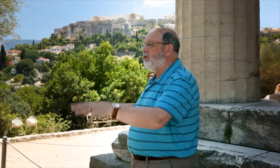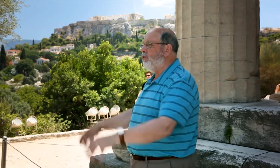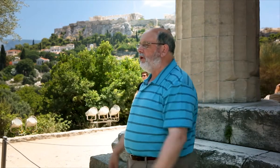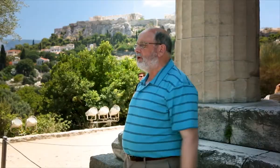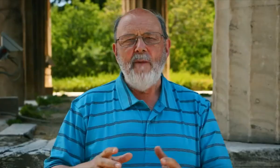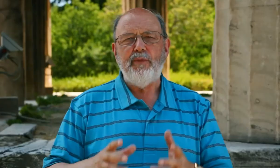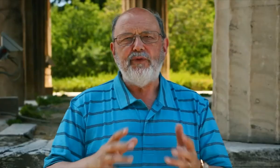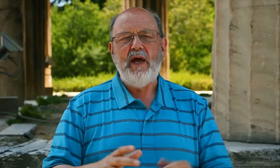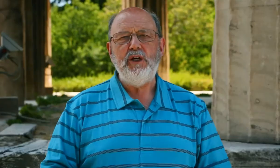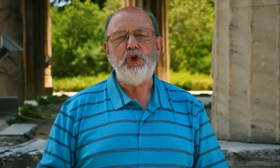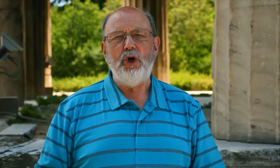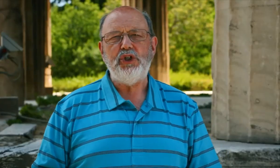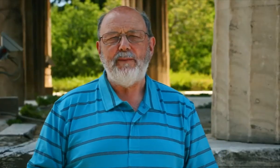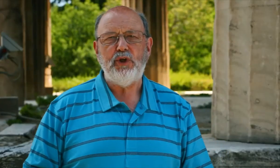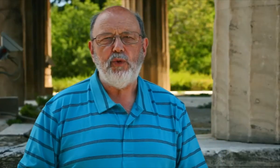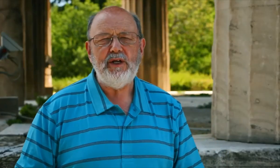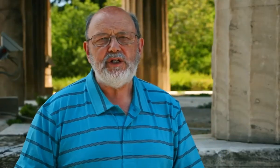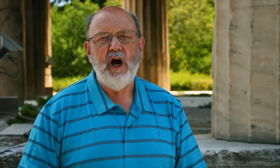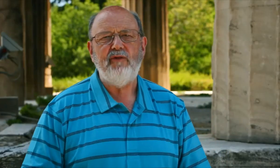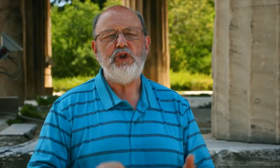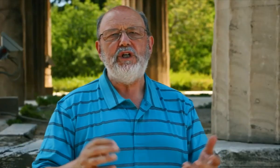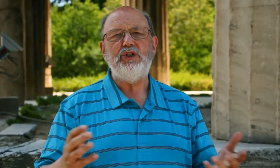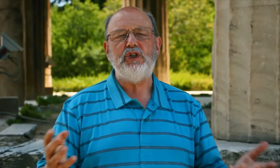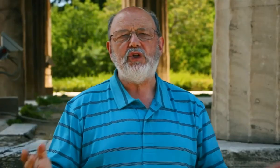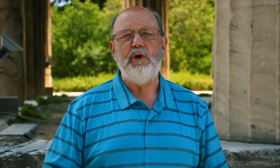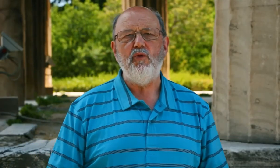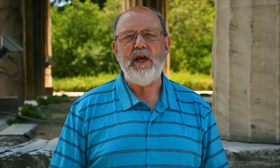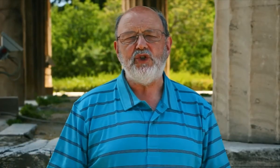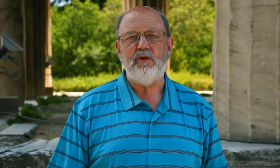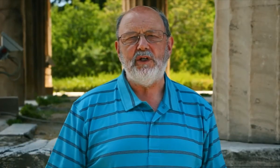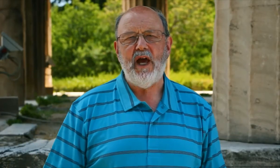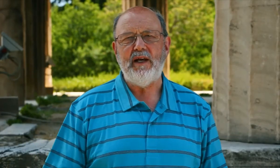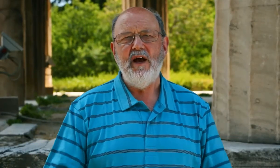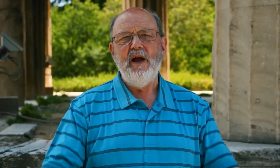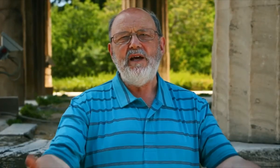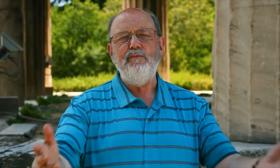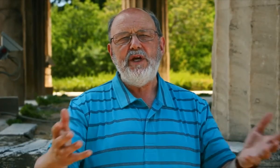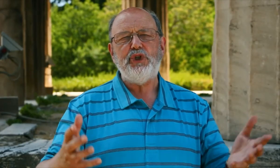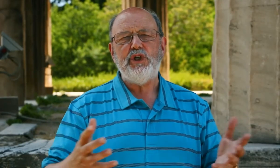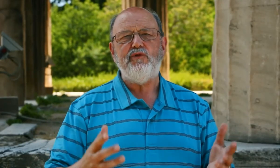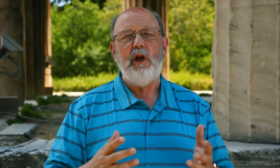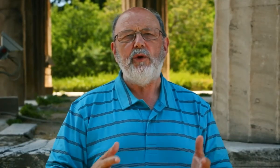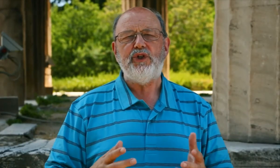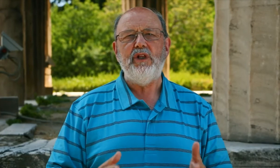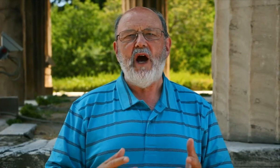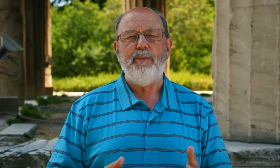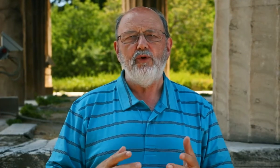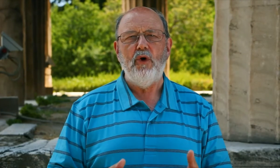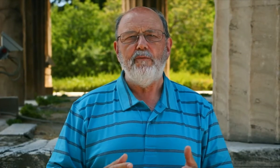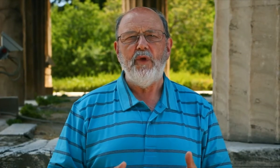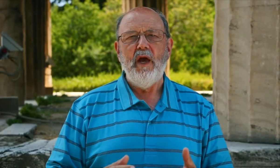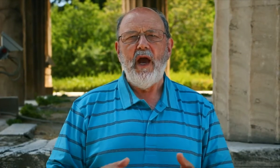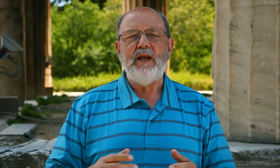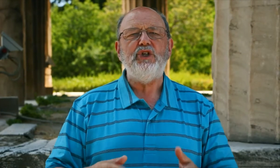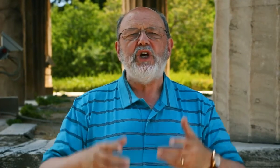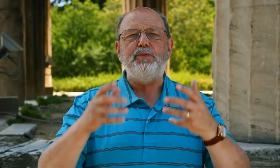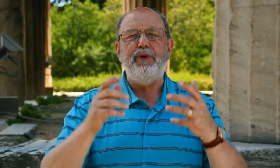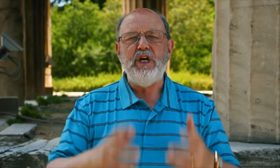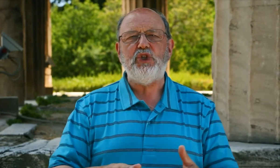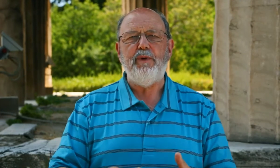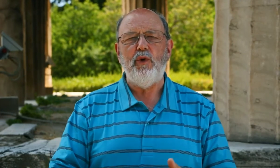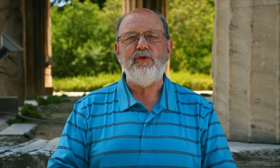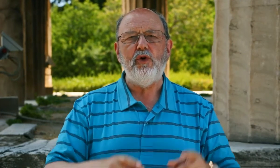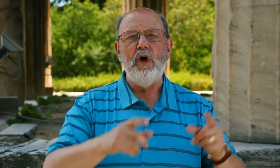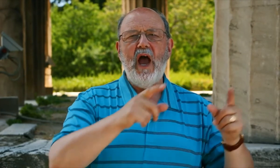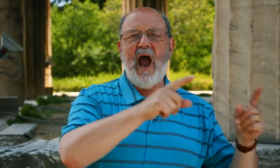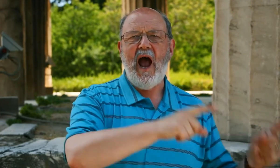into the world. But then in John chapter 20, after Jesus has been raised from the dead, he meets his followers in the upper room, and he says,